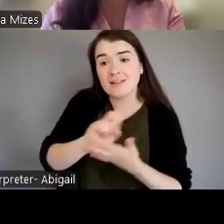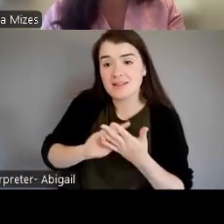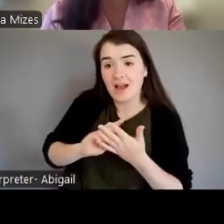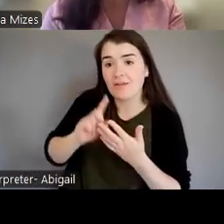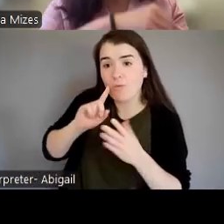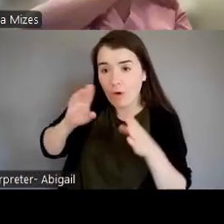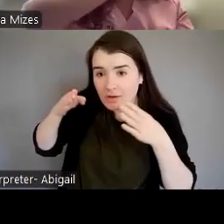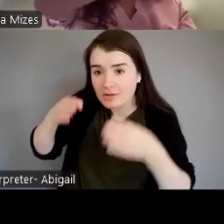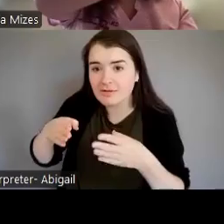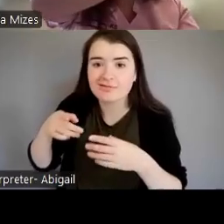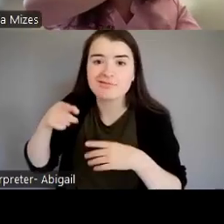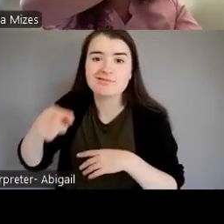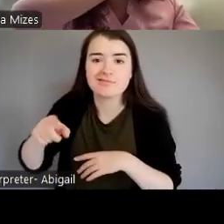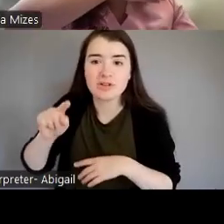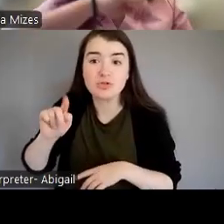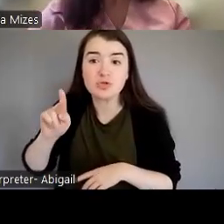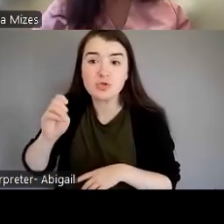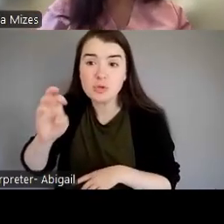normal cells.